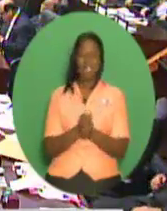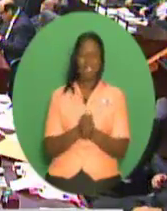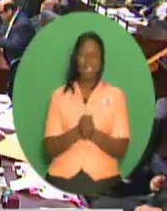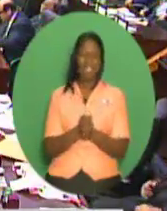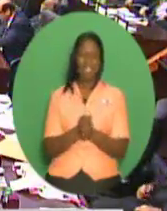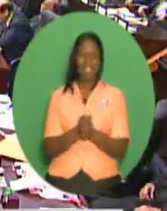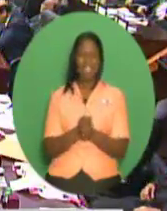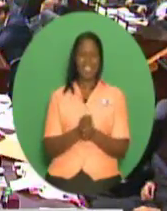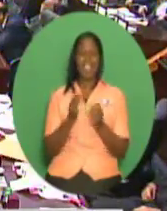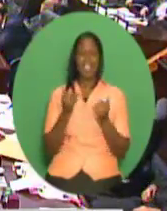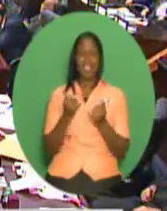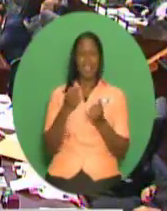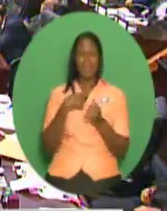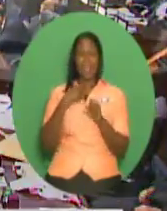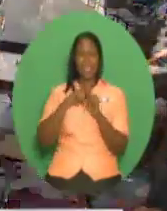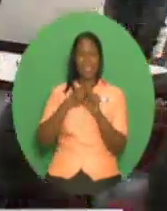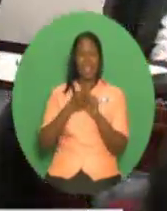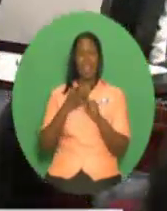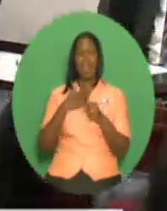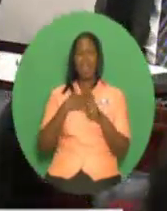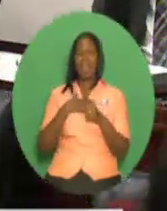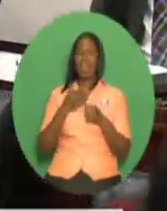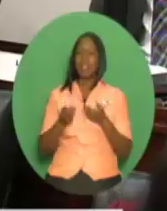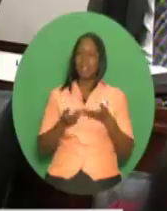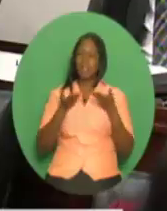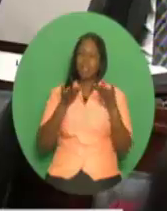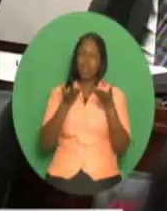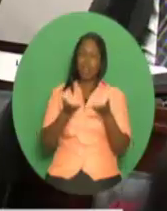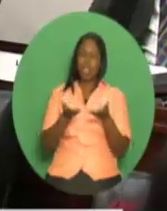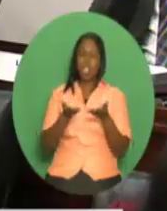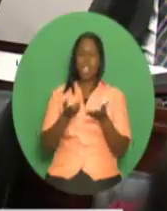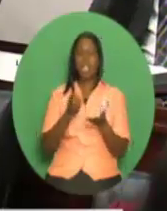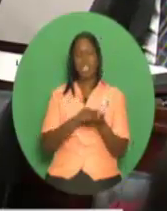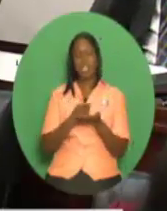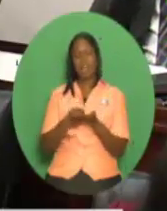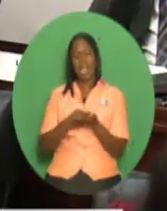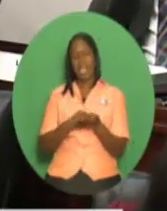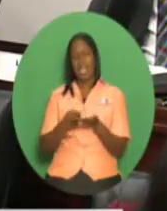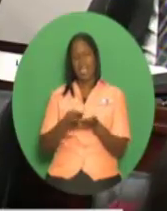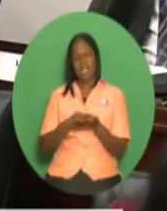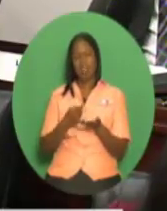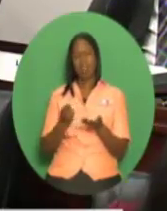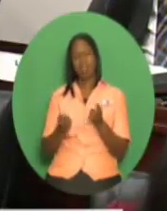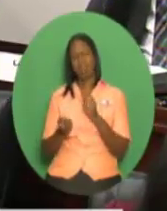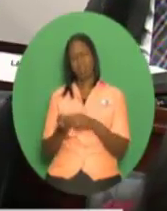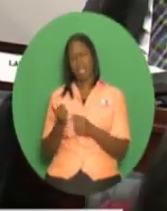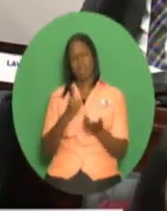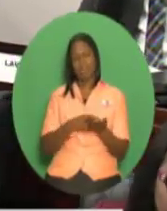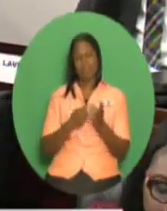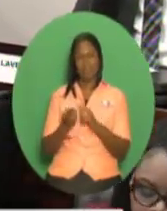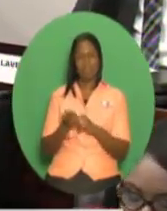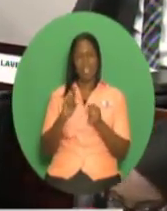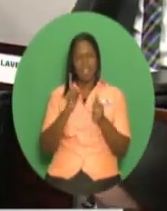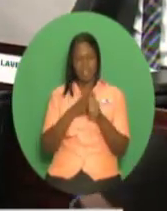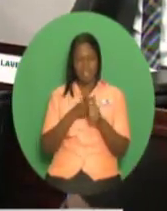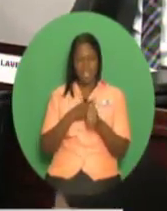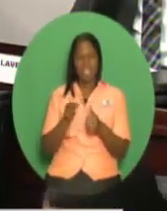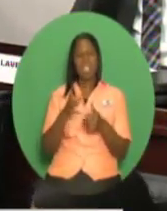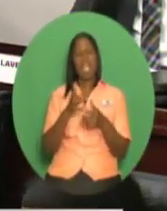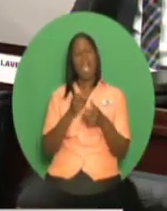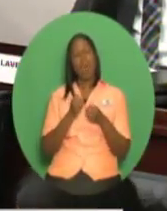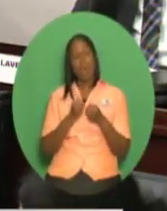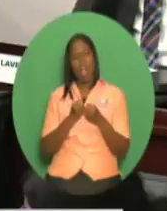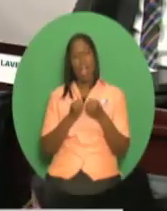As I begin my contribution to this debate, I would like, first of all, to express my thanks